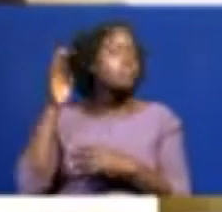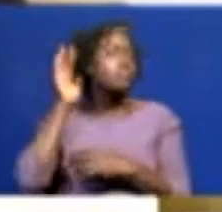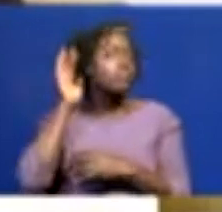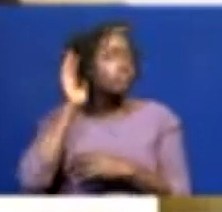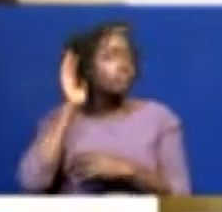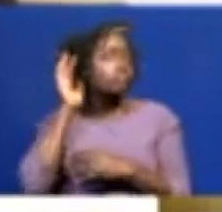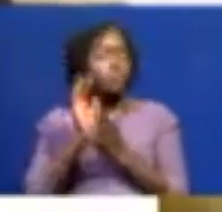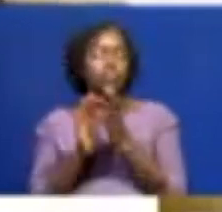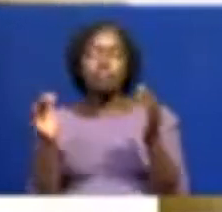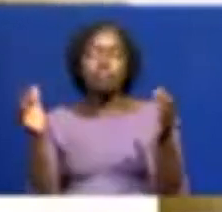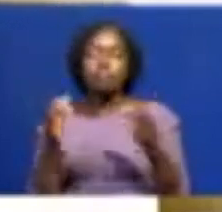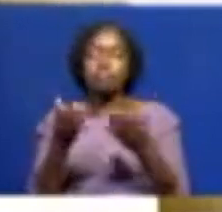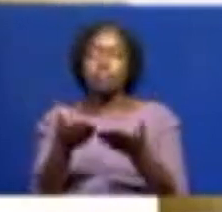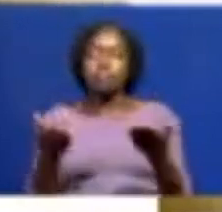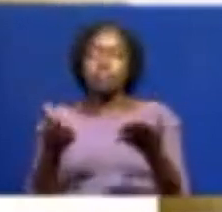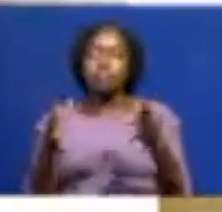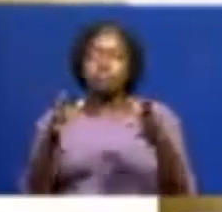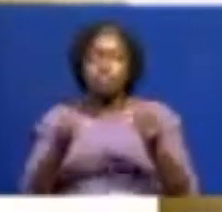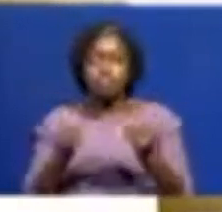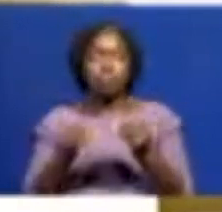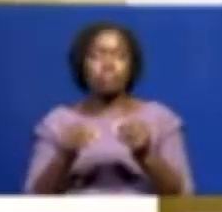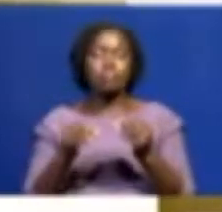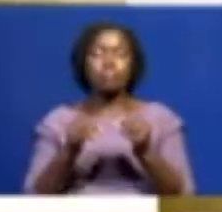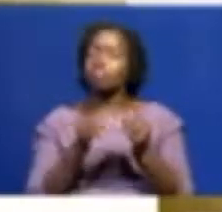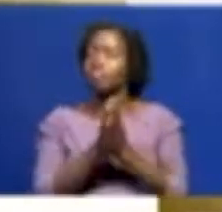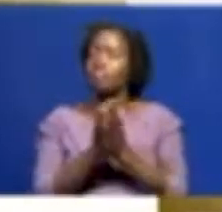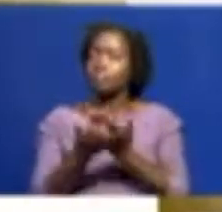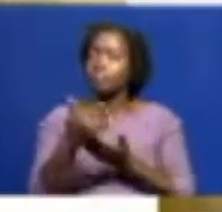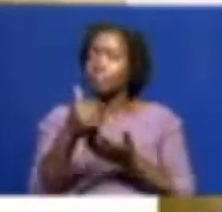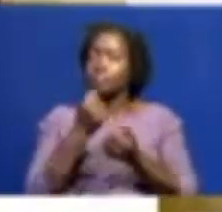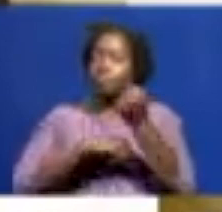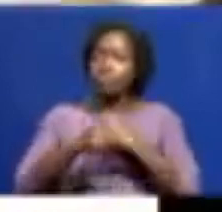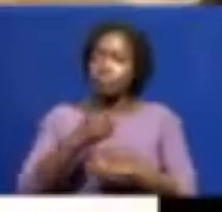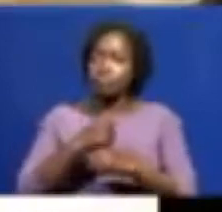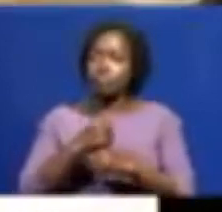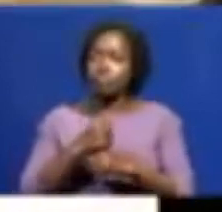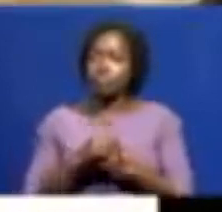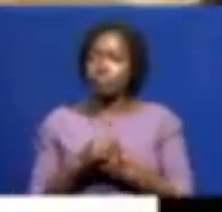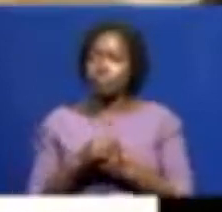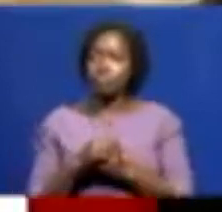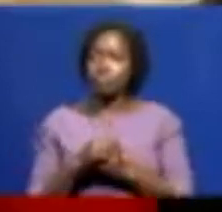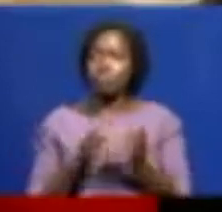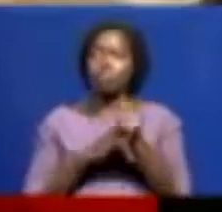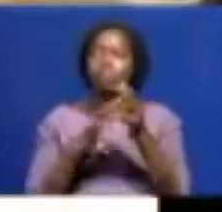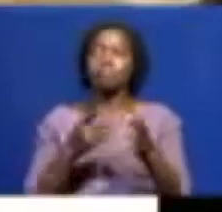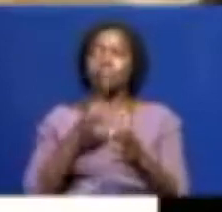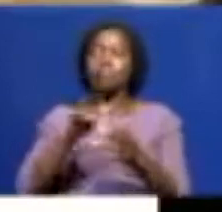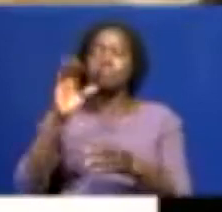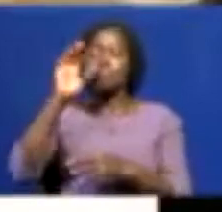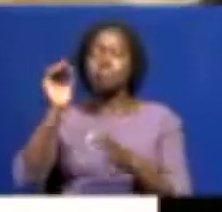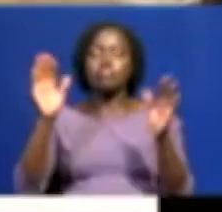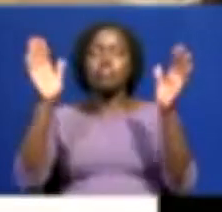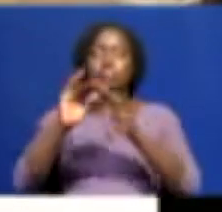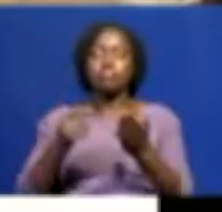have gathered here to embrace a collective action that knows no boundaries. The leaders noted that the Africa